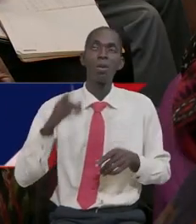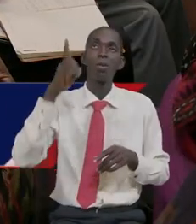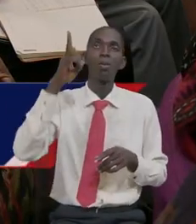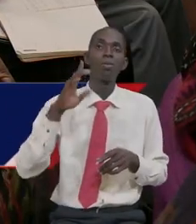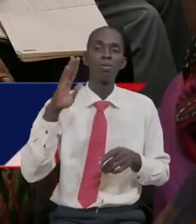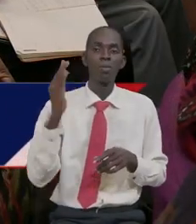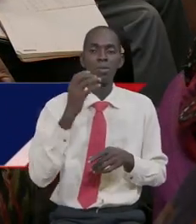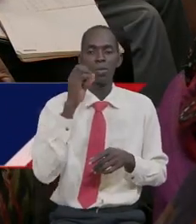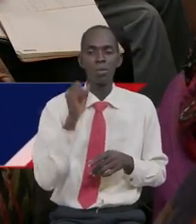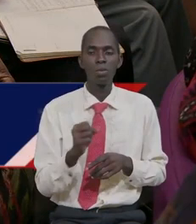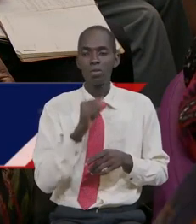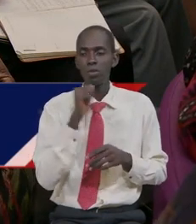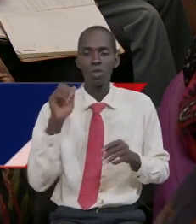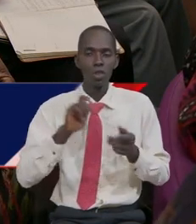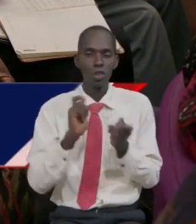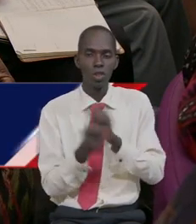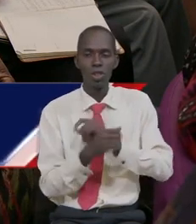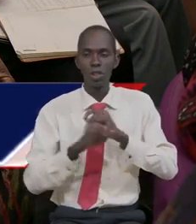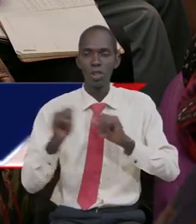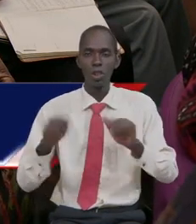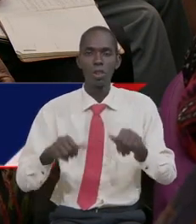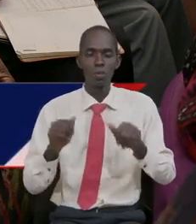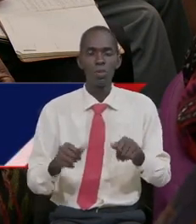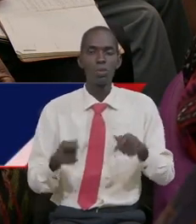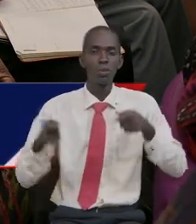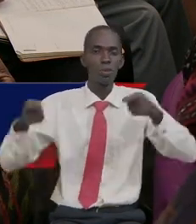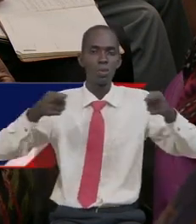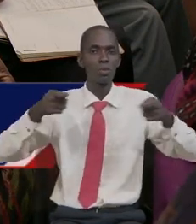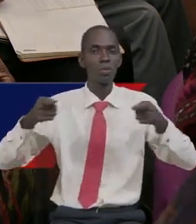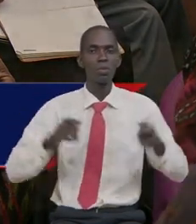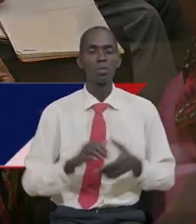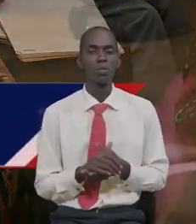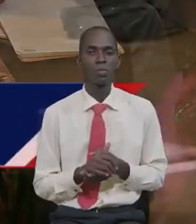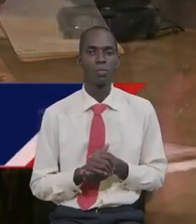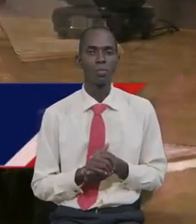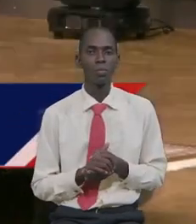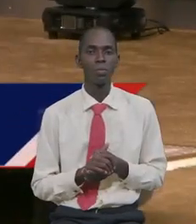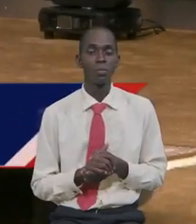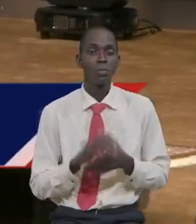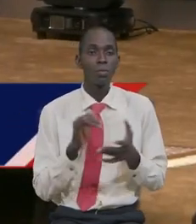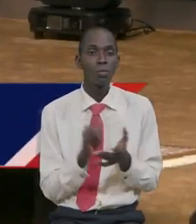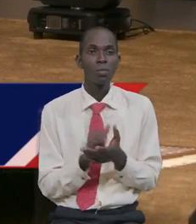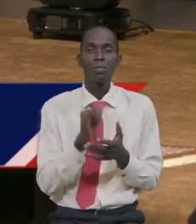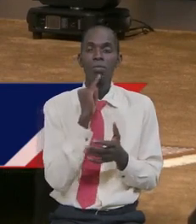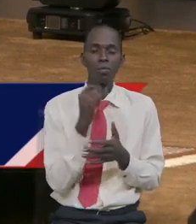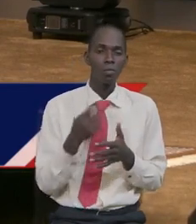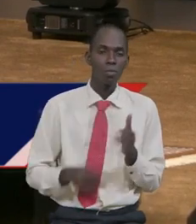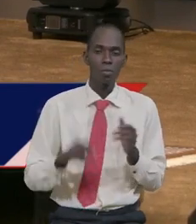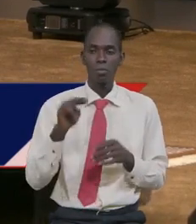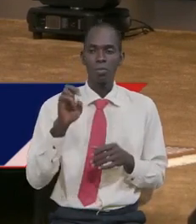unchangeable supremacy. God's unchangeable supremacy. That's what Nebuchadnezzar